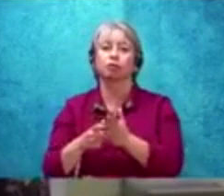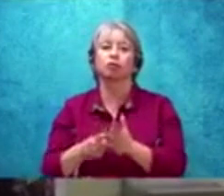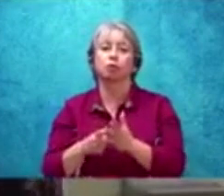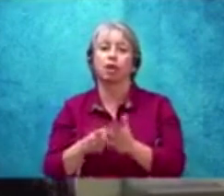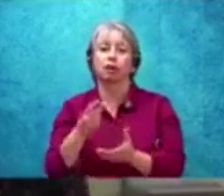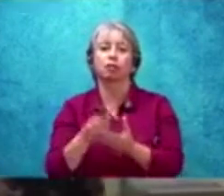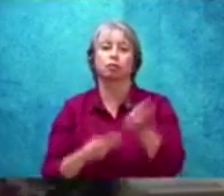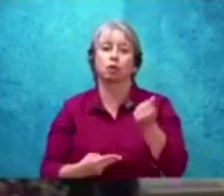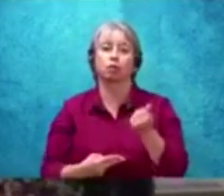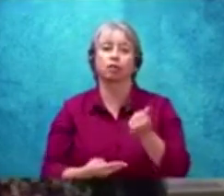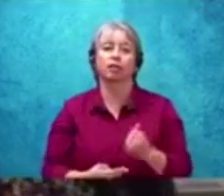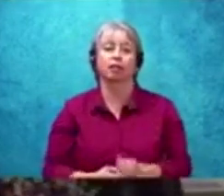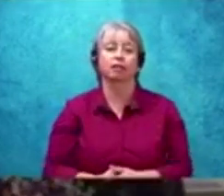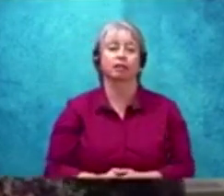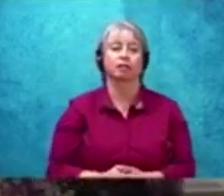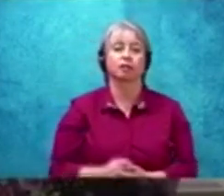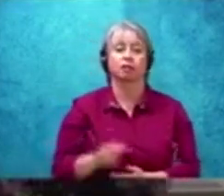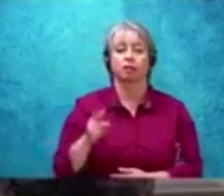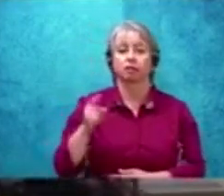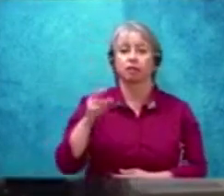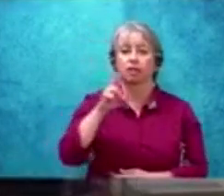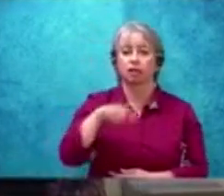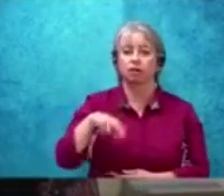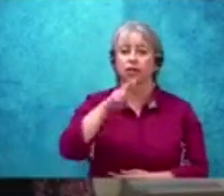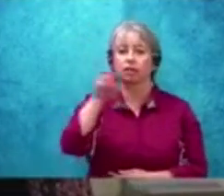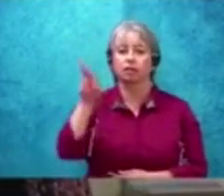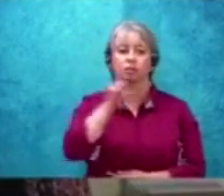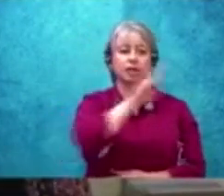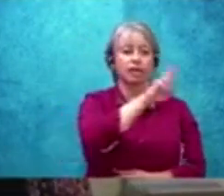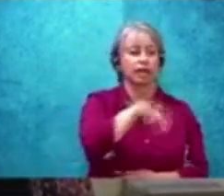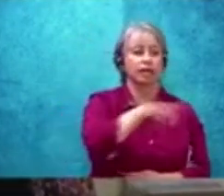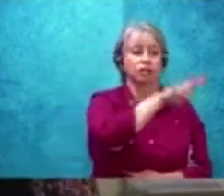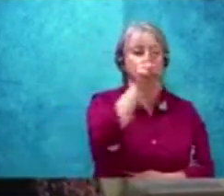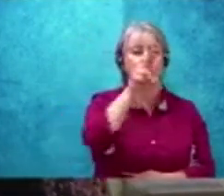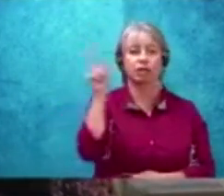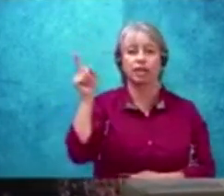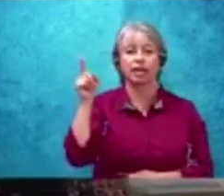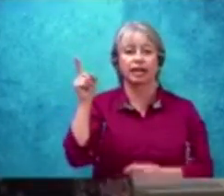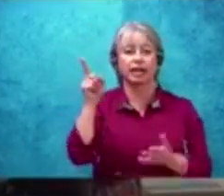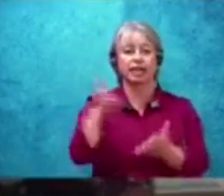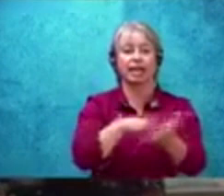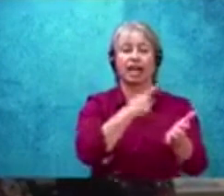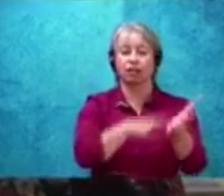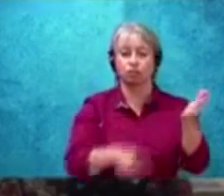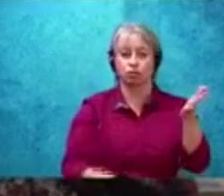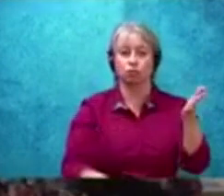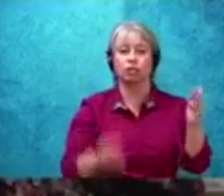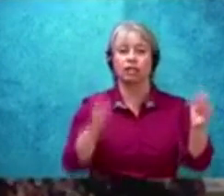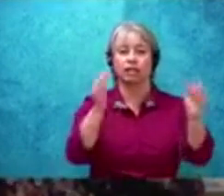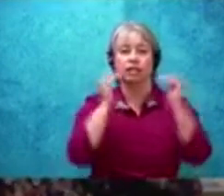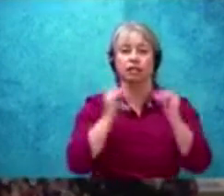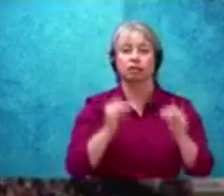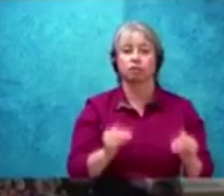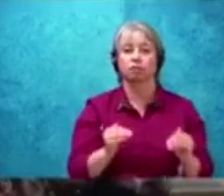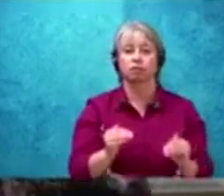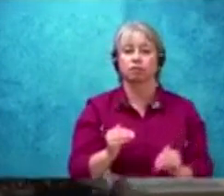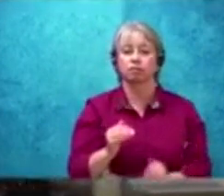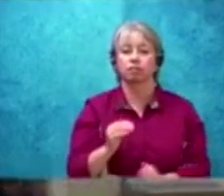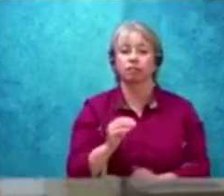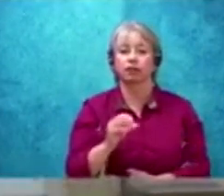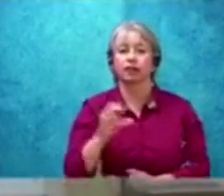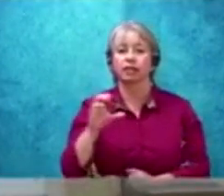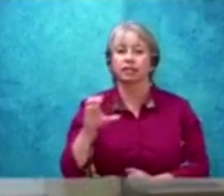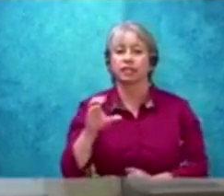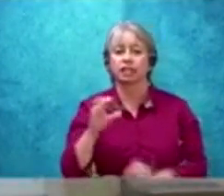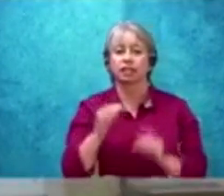would cancel because a squared and a square root are cancel out. And now we need to find the square root of